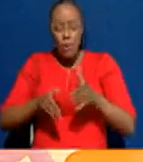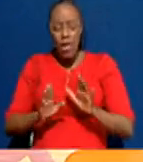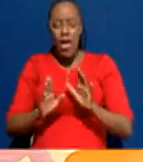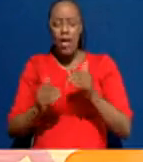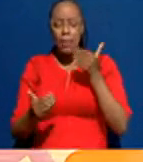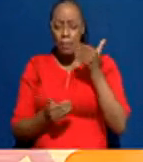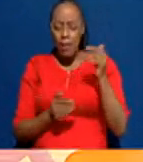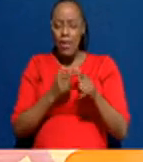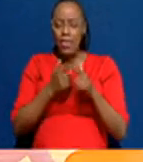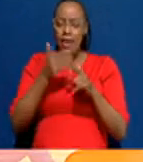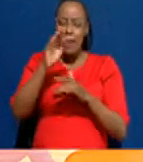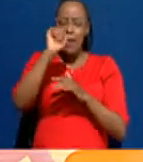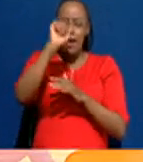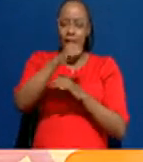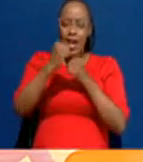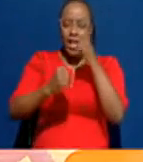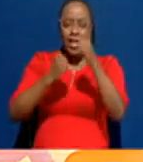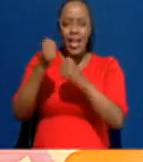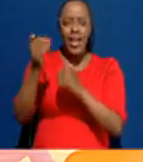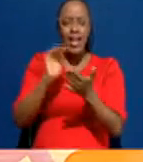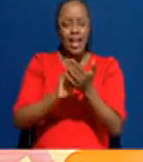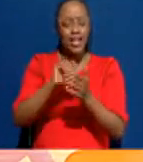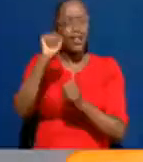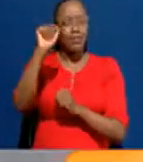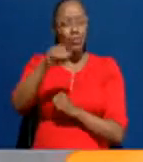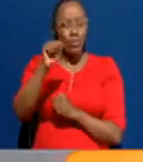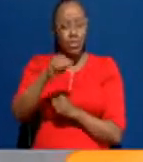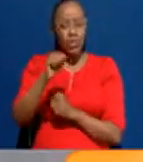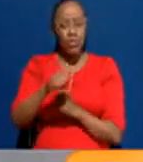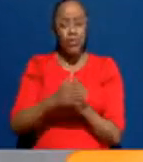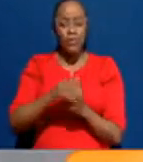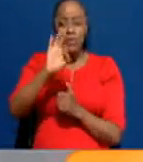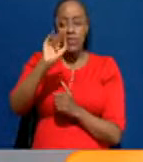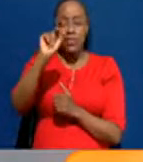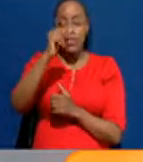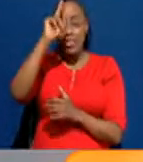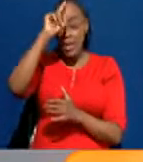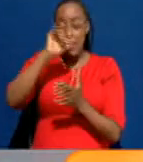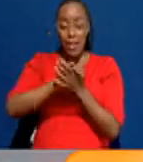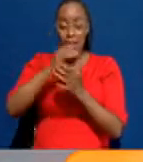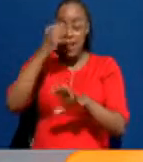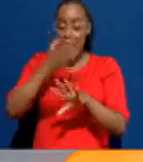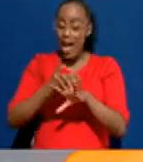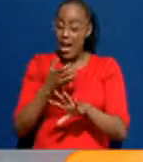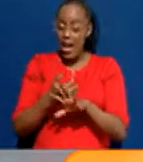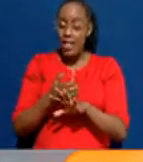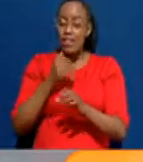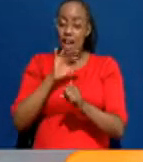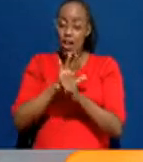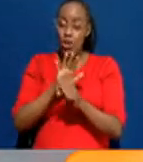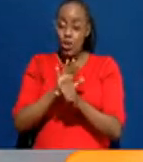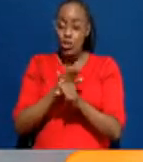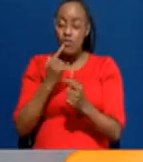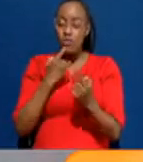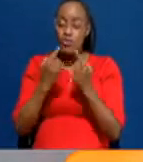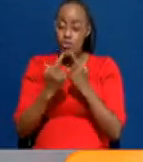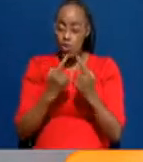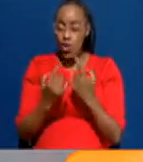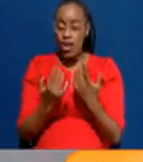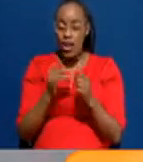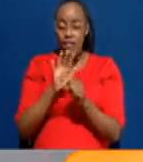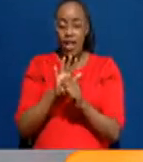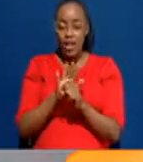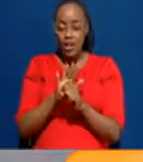utarudi na kukimbia, so yes. Yeah. Faith, this is unbelievable. I mean, we have so much to talk about. Bucharest the other day.